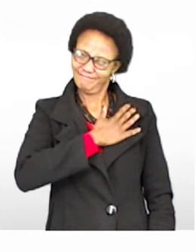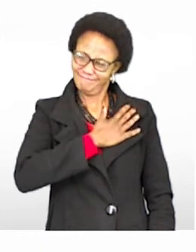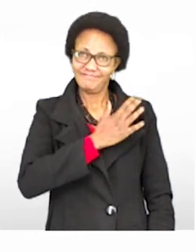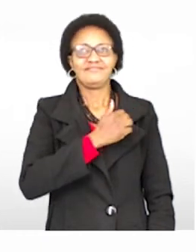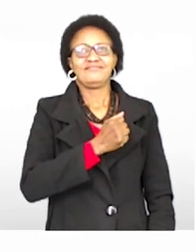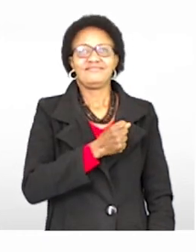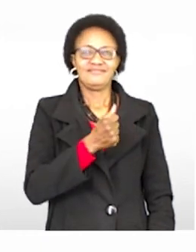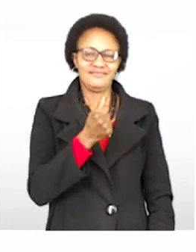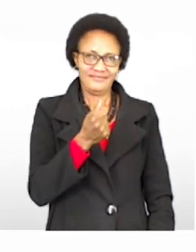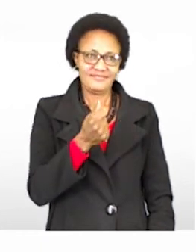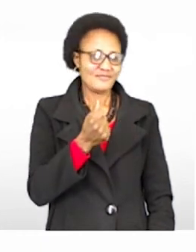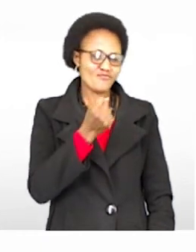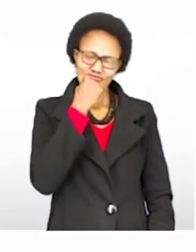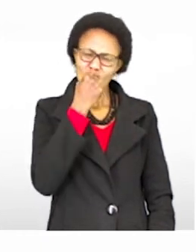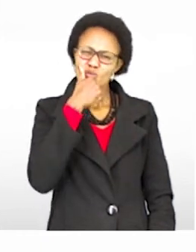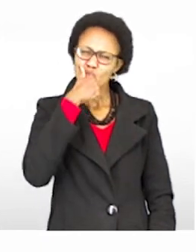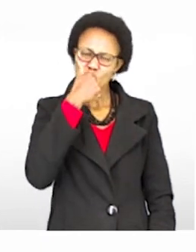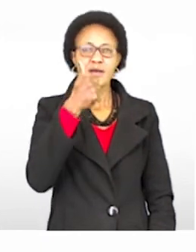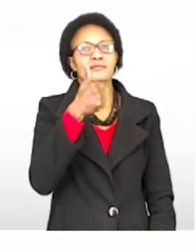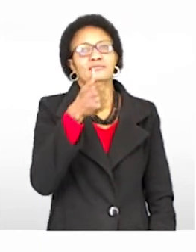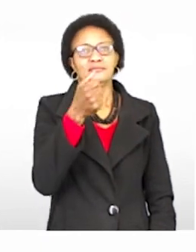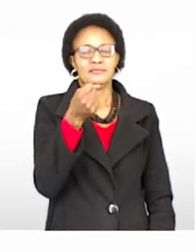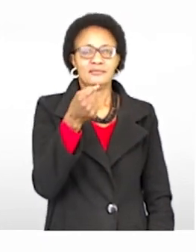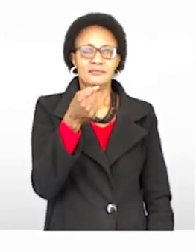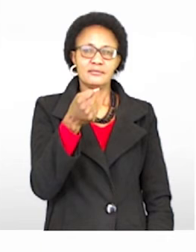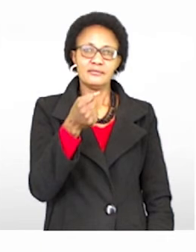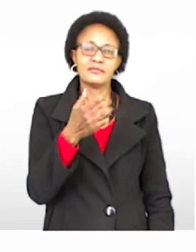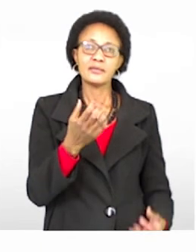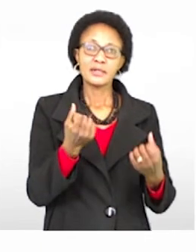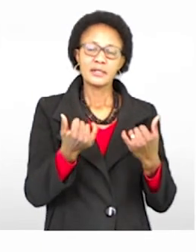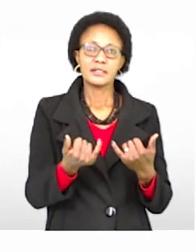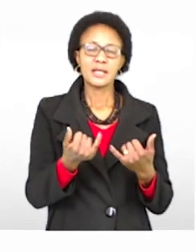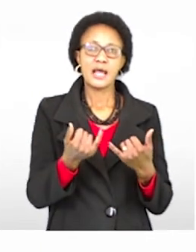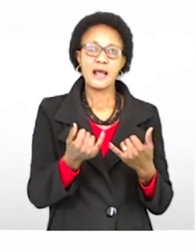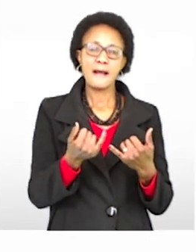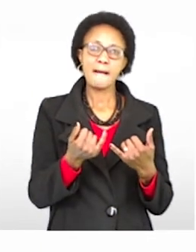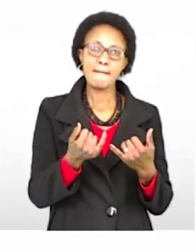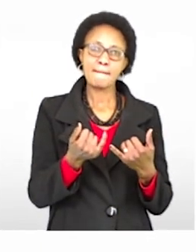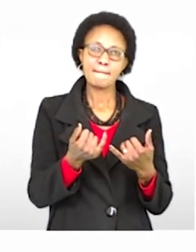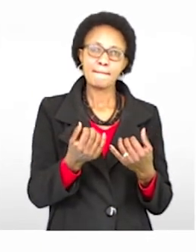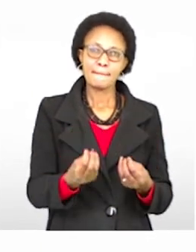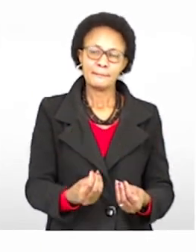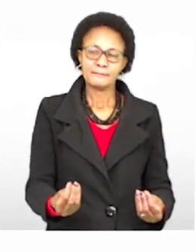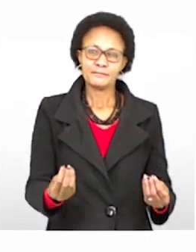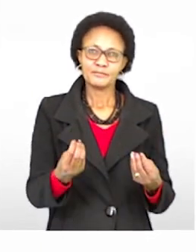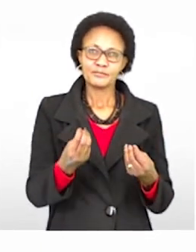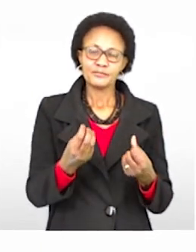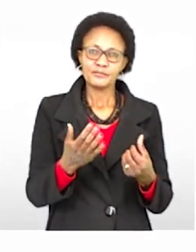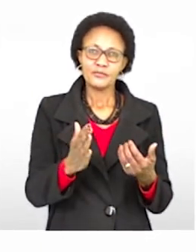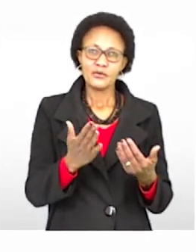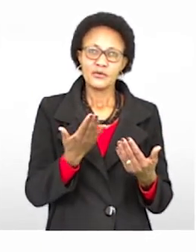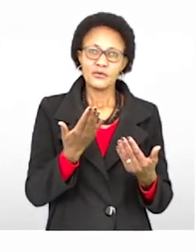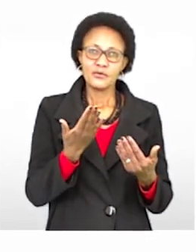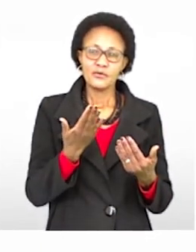not feeling well. Apples are good for you. So what I would like you to do, my dear children, is I'd like you to